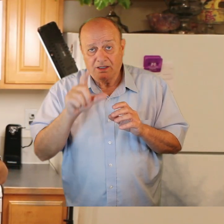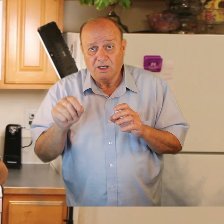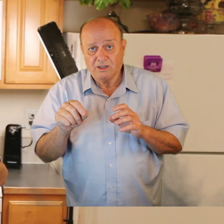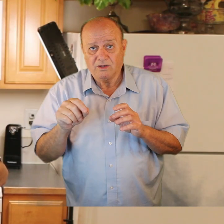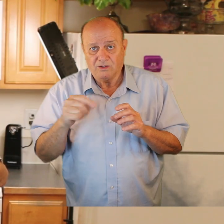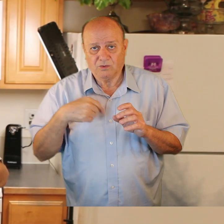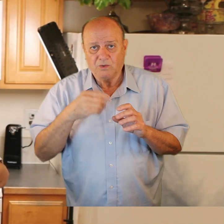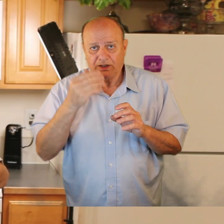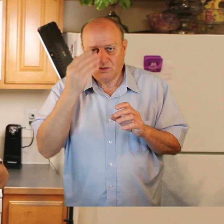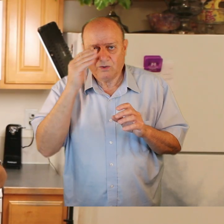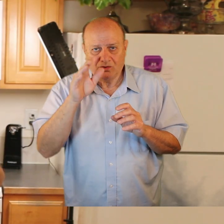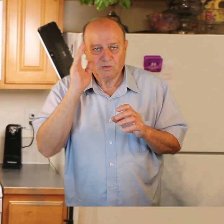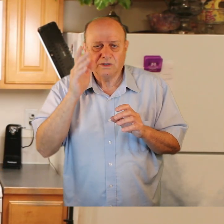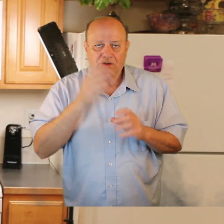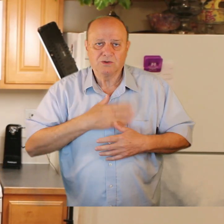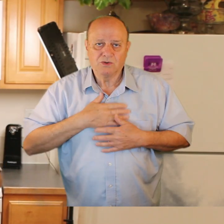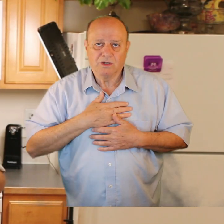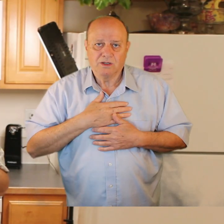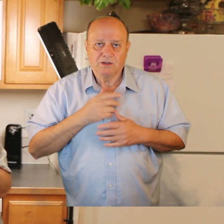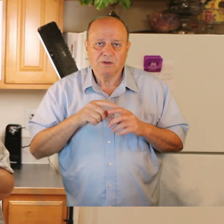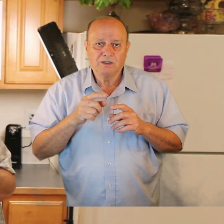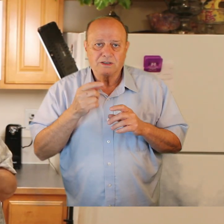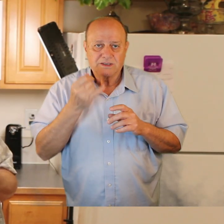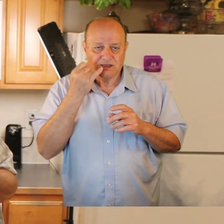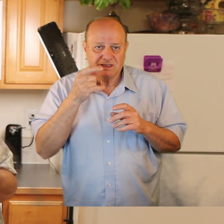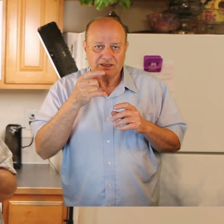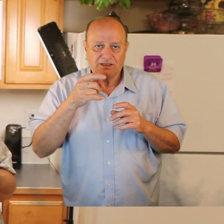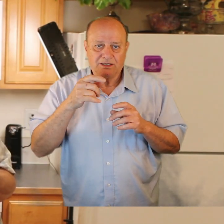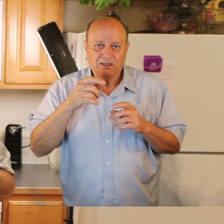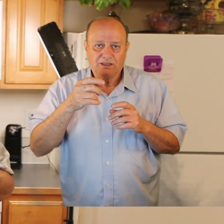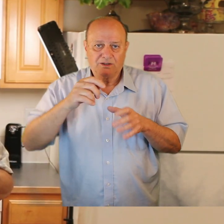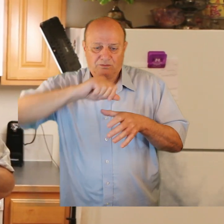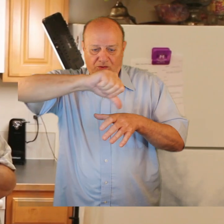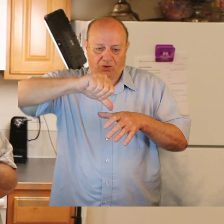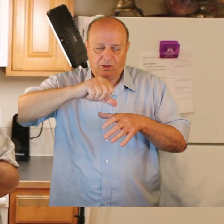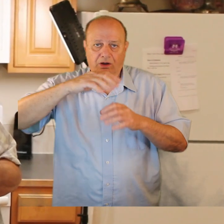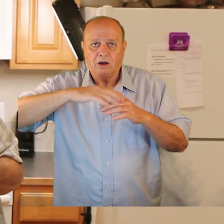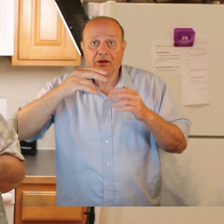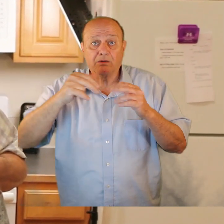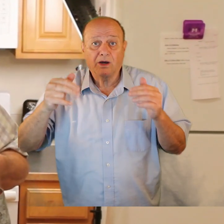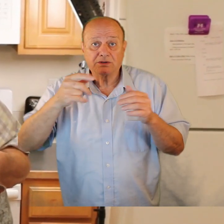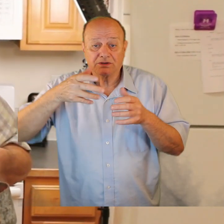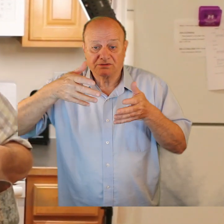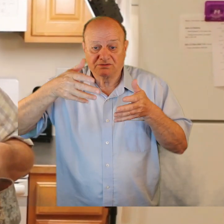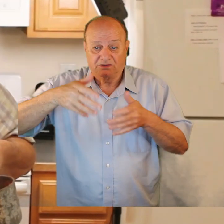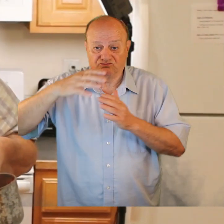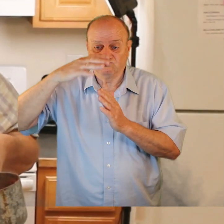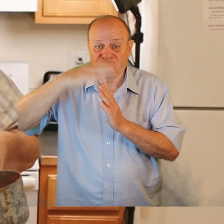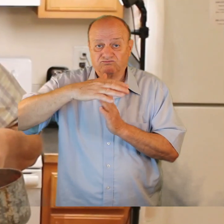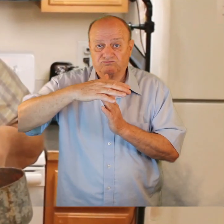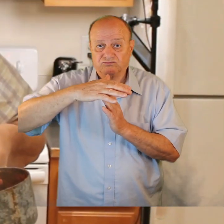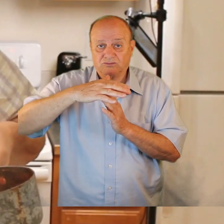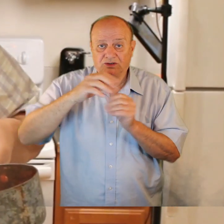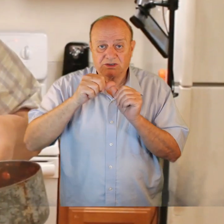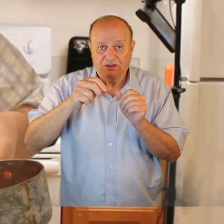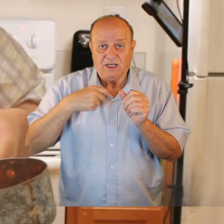you'll enjoy it as well. But see how this still sits right on top of the pasta. It still has that flavor,